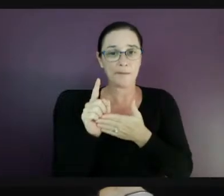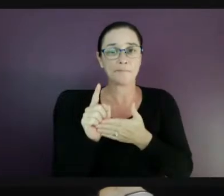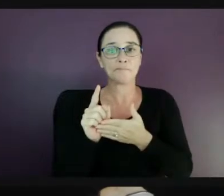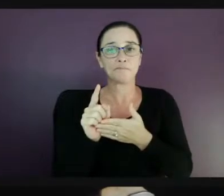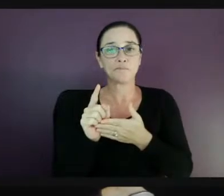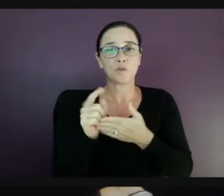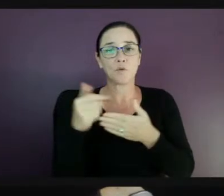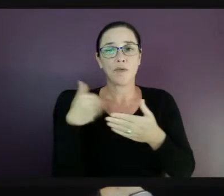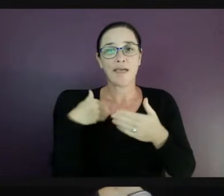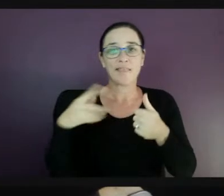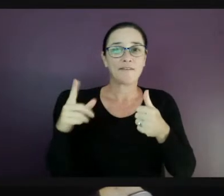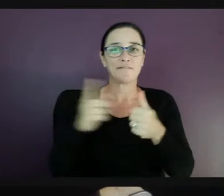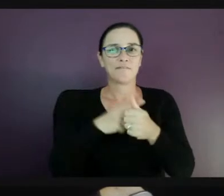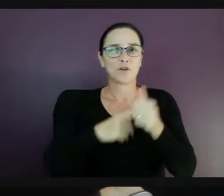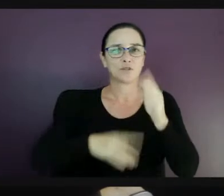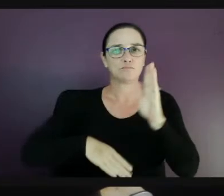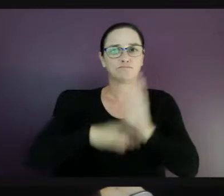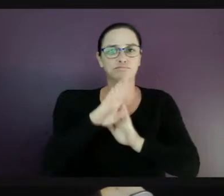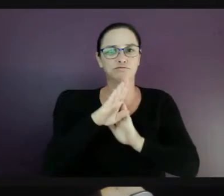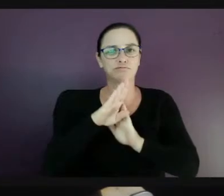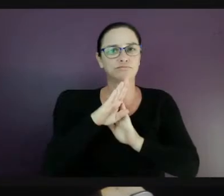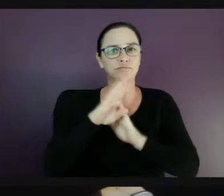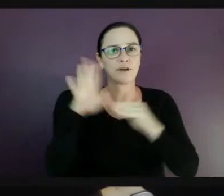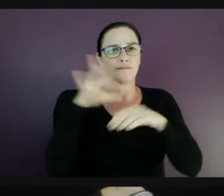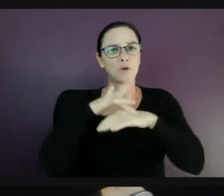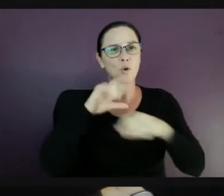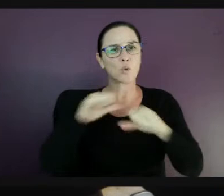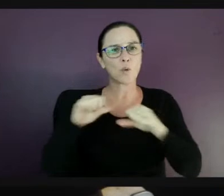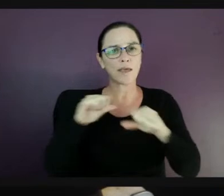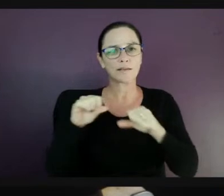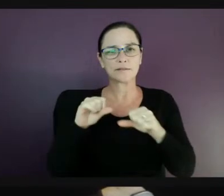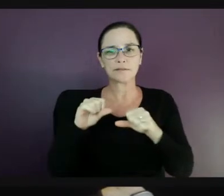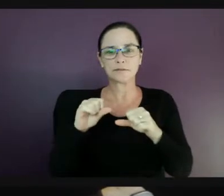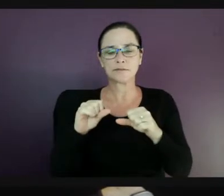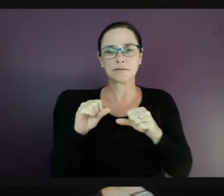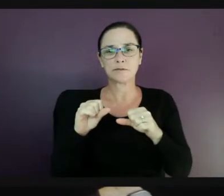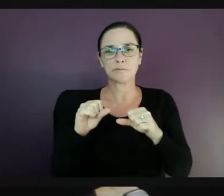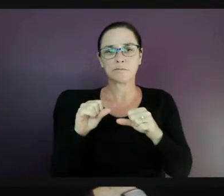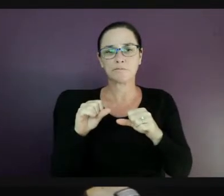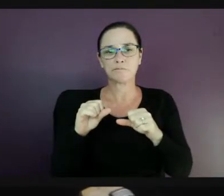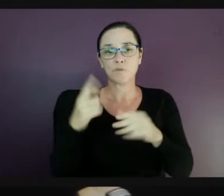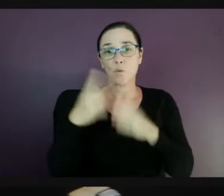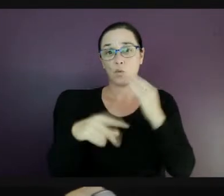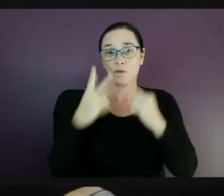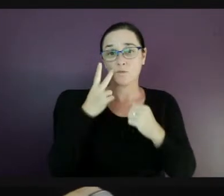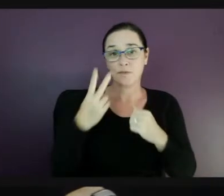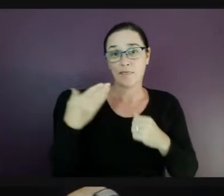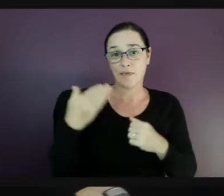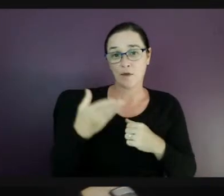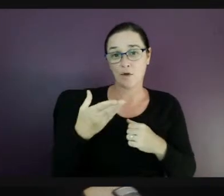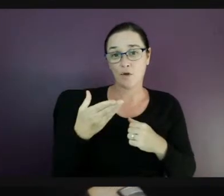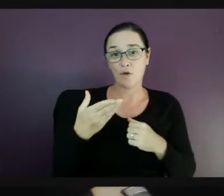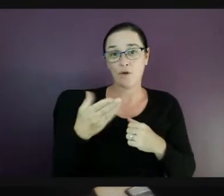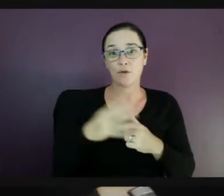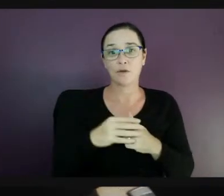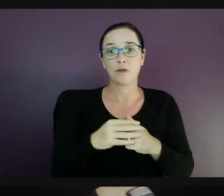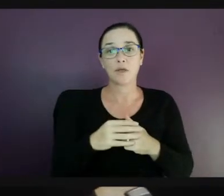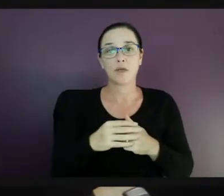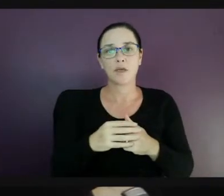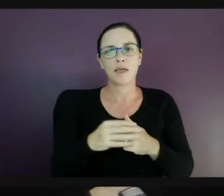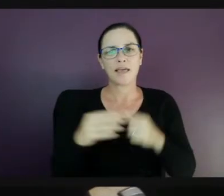ramp of earthquakes, this first peak of couple days there, which you see is a heavier colored